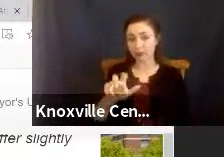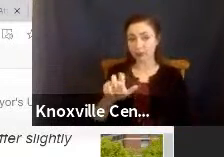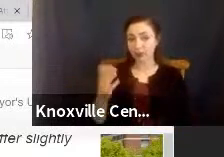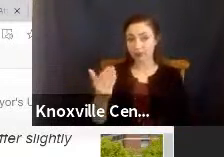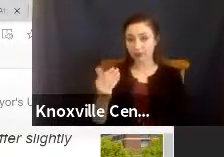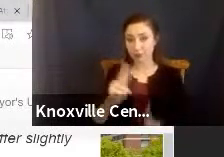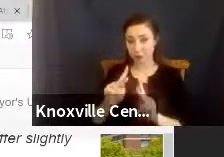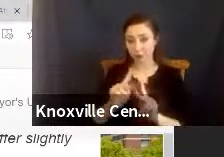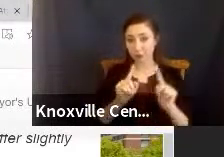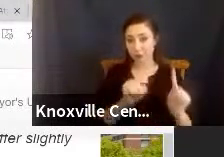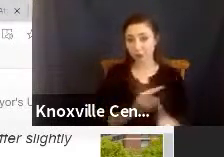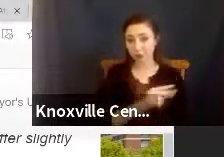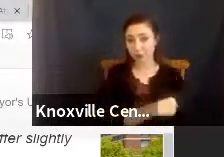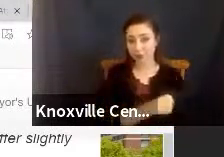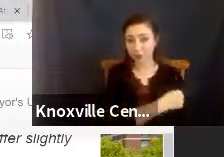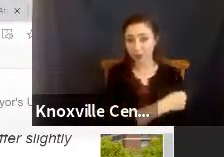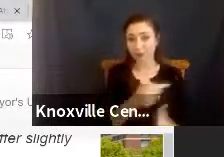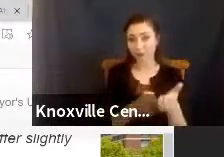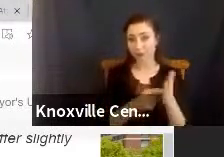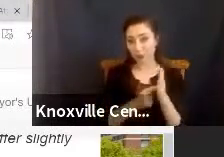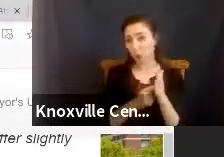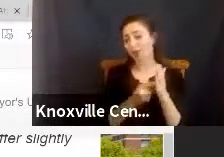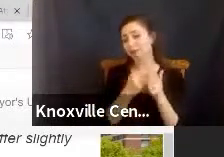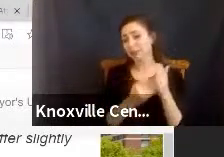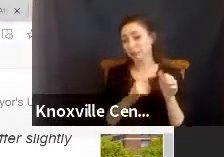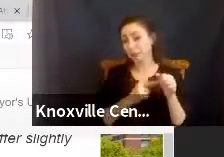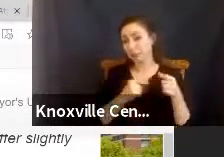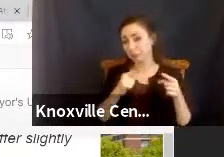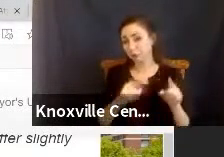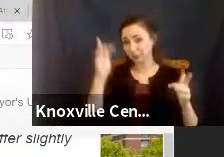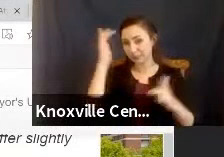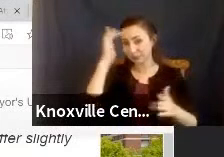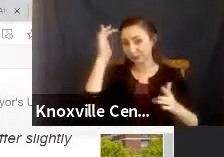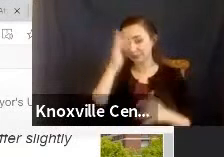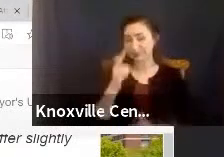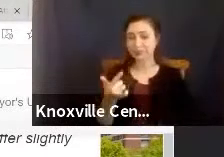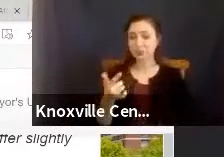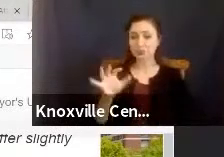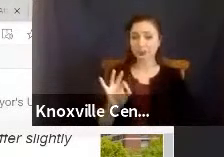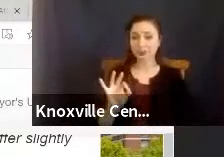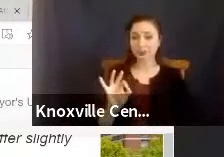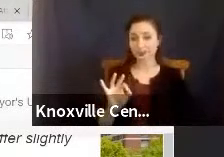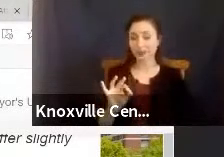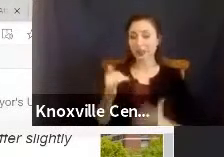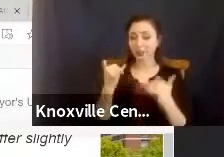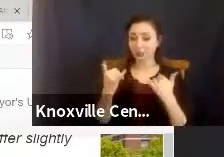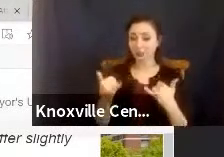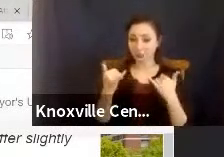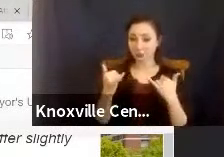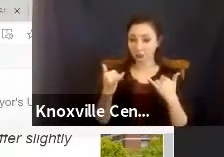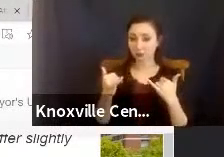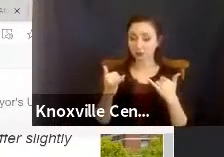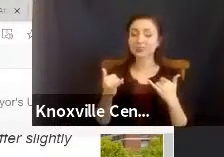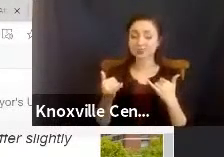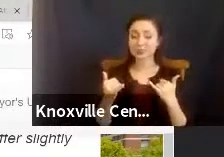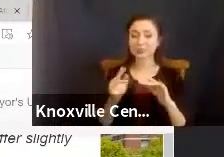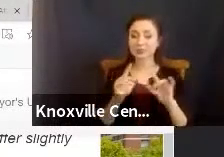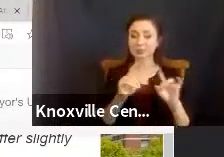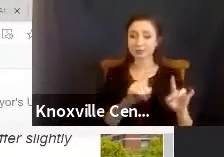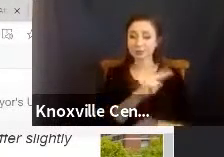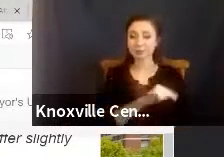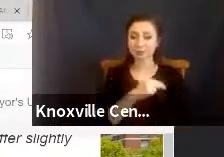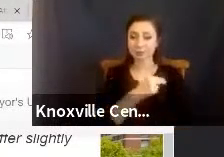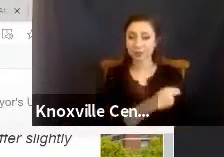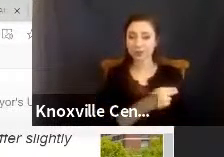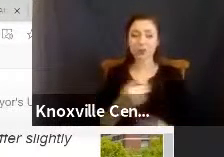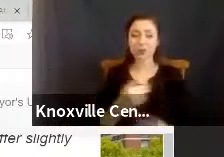have been hospitalized at some point in their illness. 29 Knox County residents are currently hospitalized. Unfortunately, we do not have